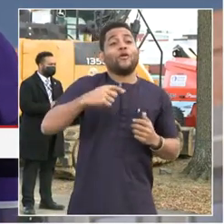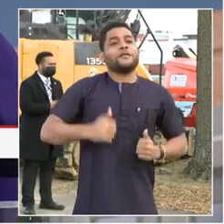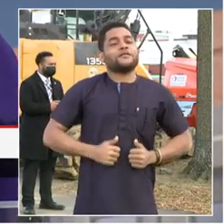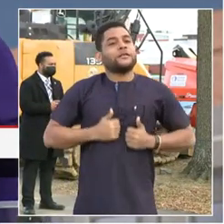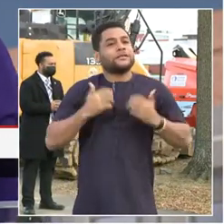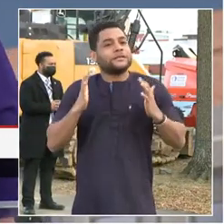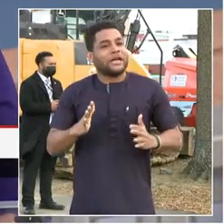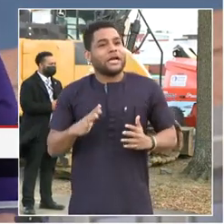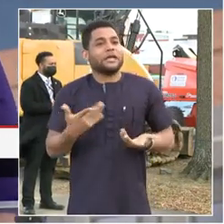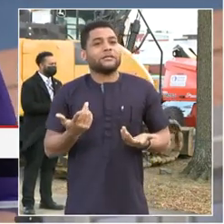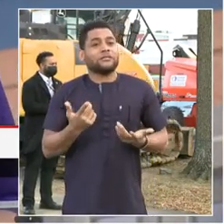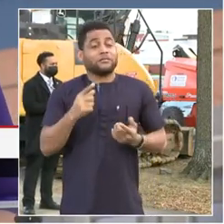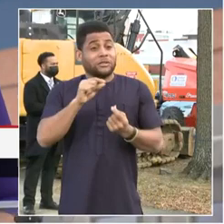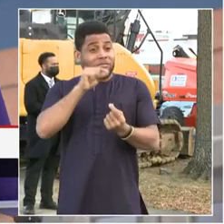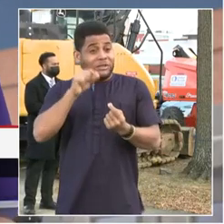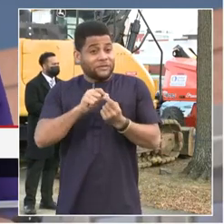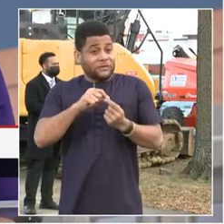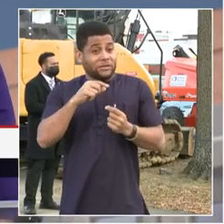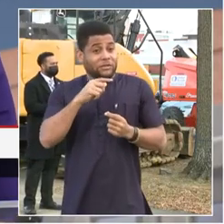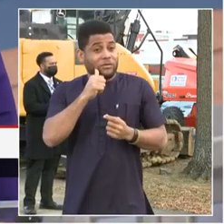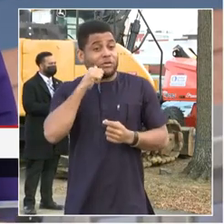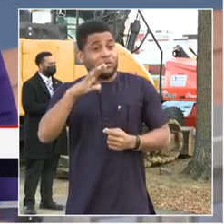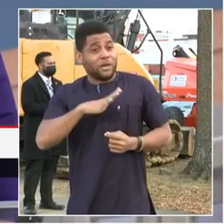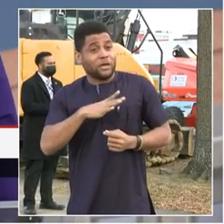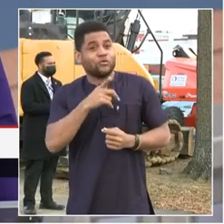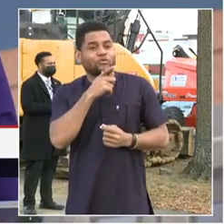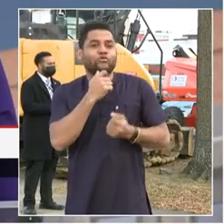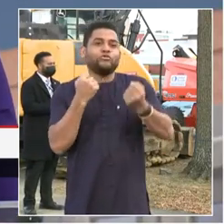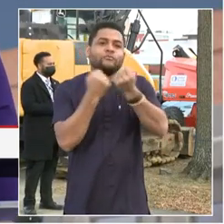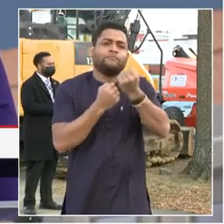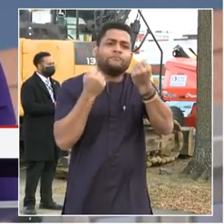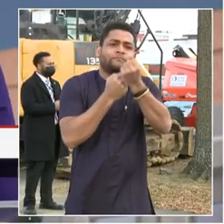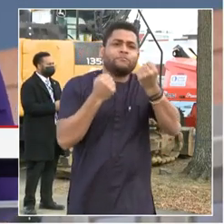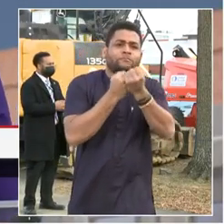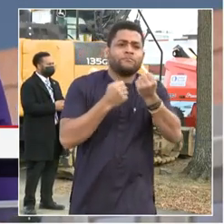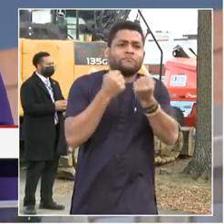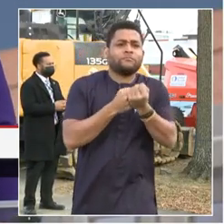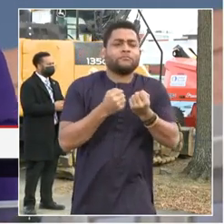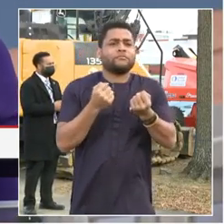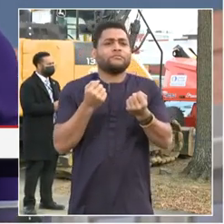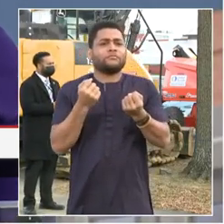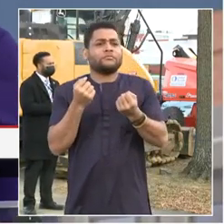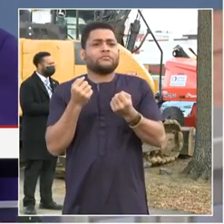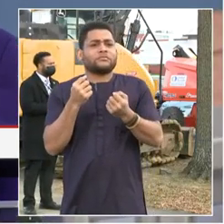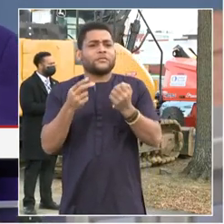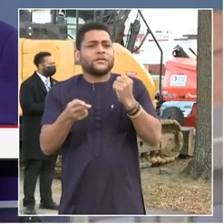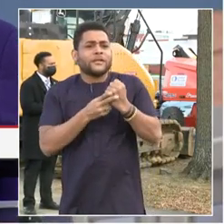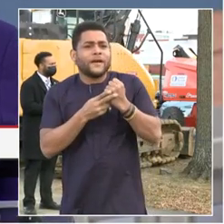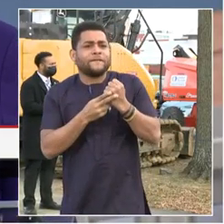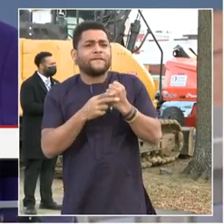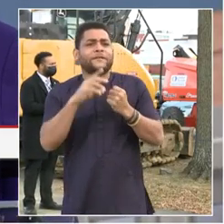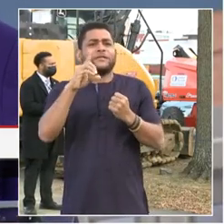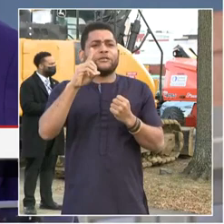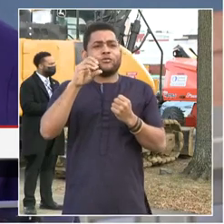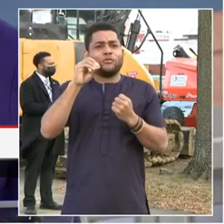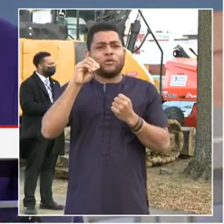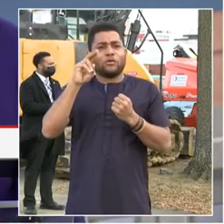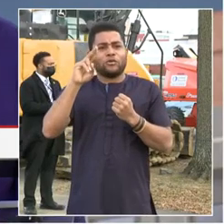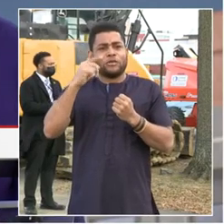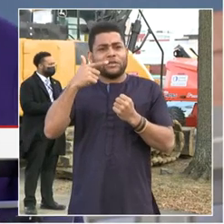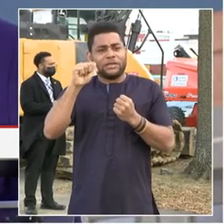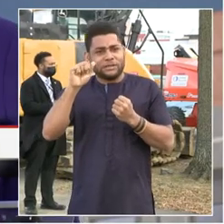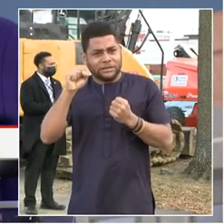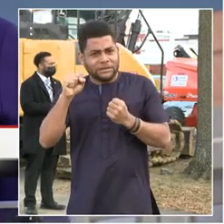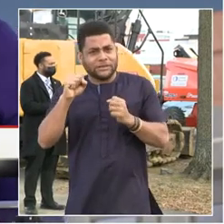eventually succeeded in preserving the Douglas family home. And because in so many ways, that is also